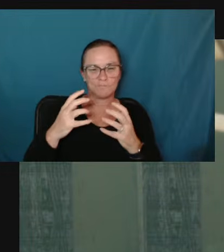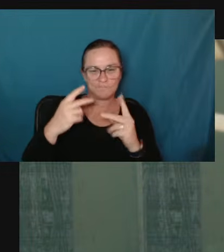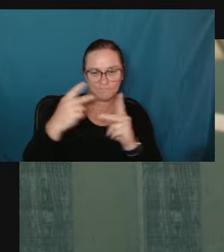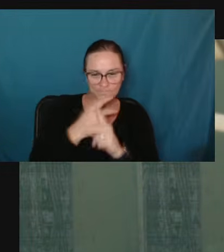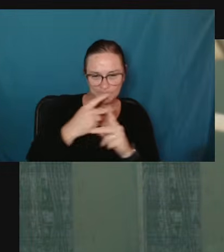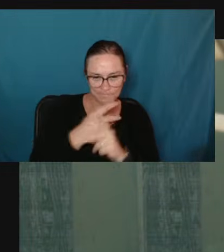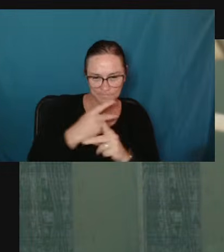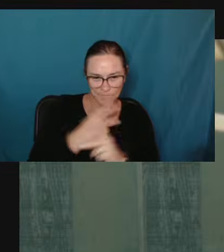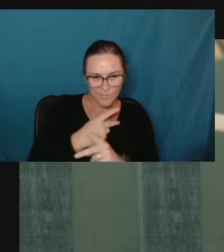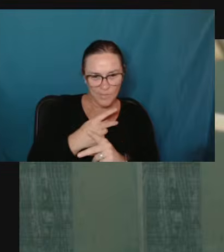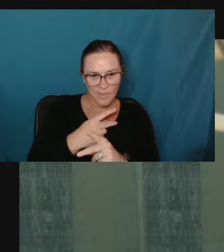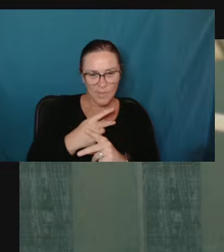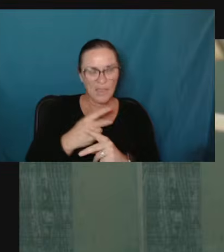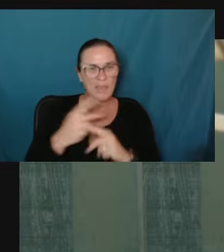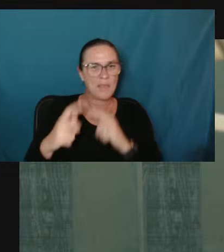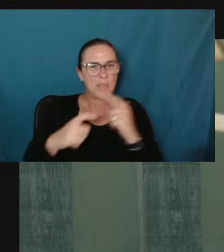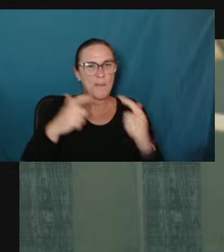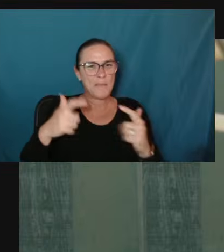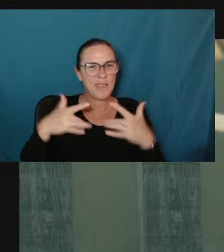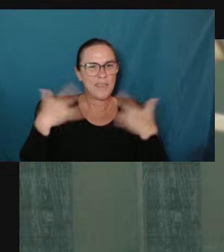major phenomena like